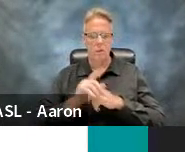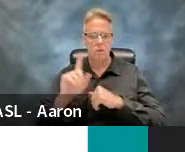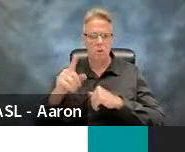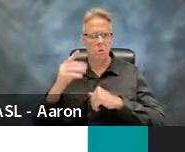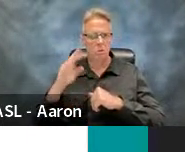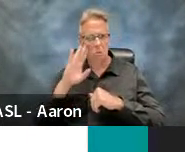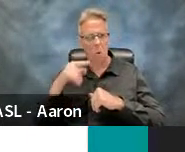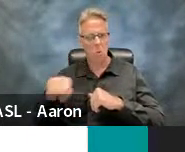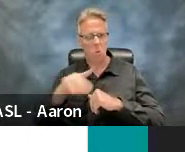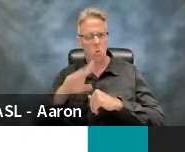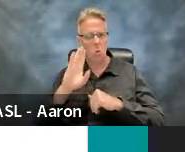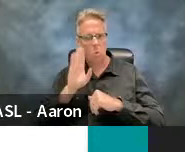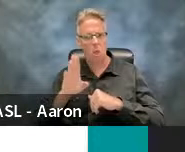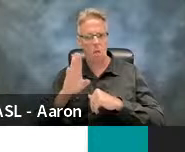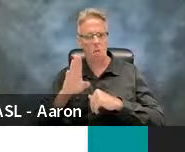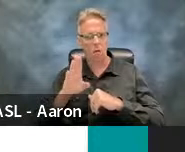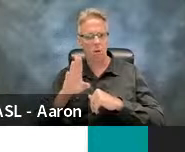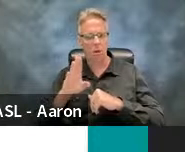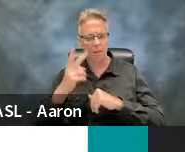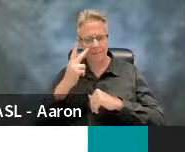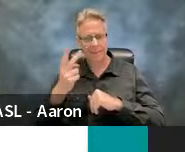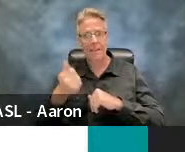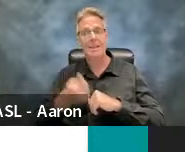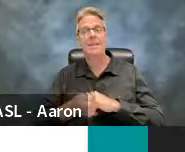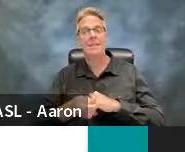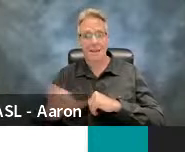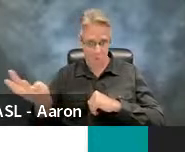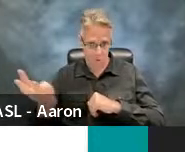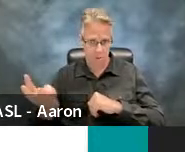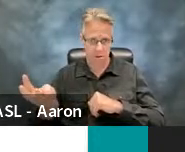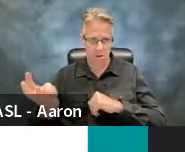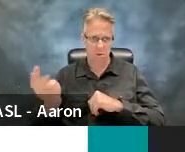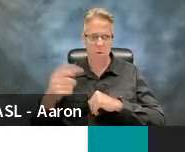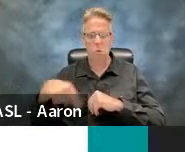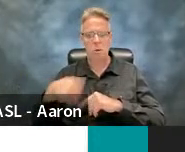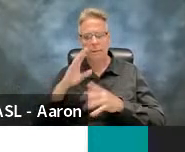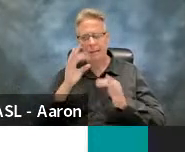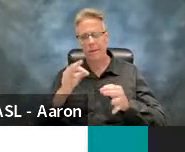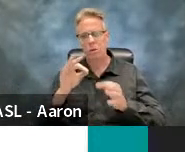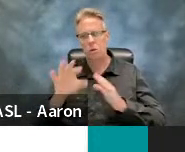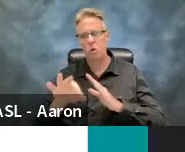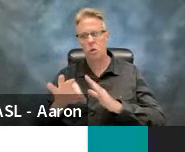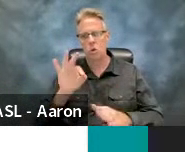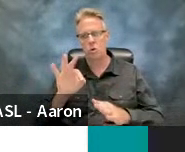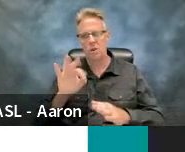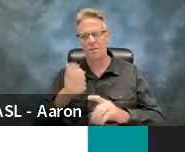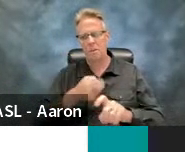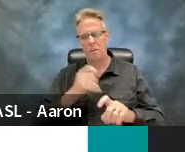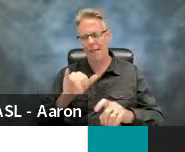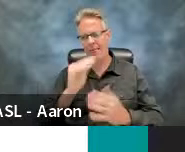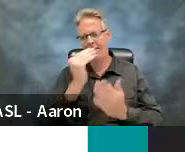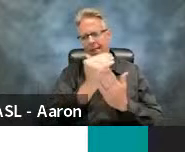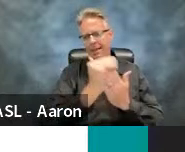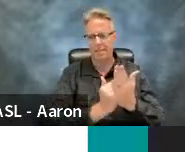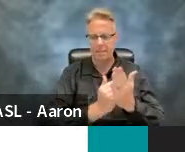you'll see several, but we're choosing from that list, not